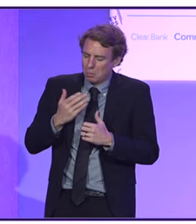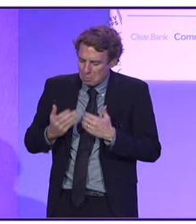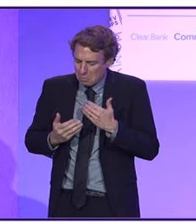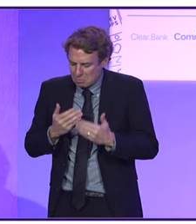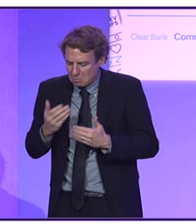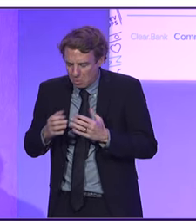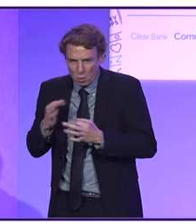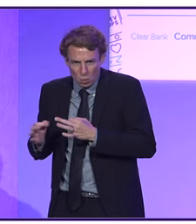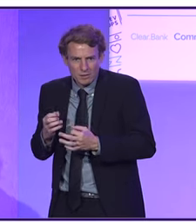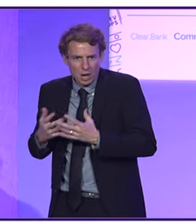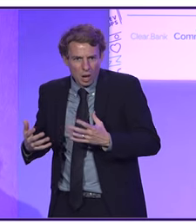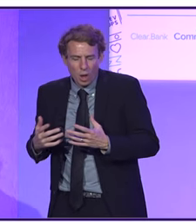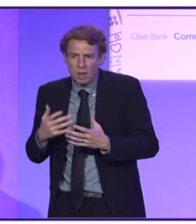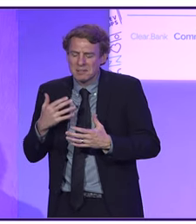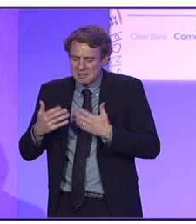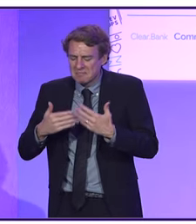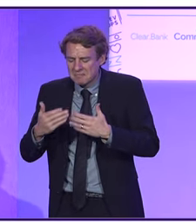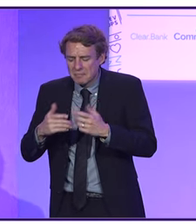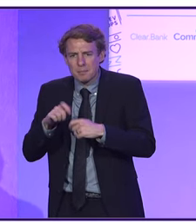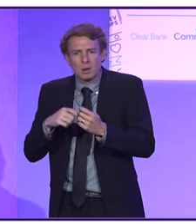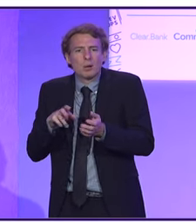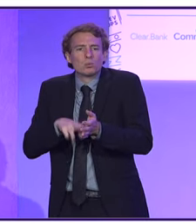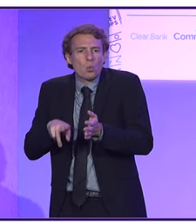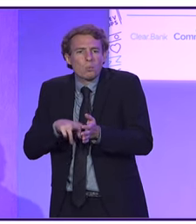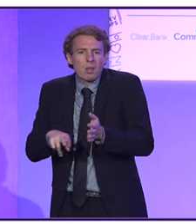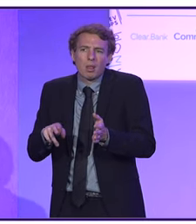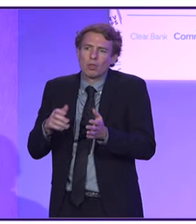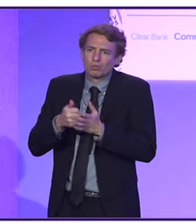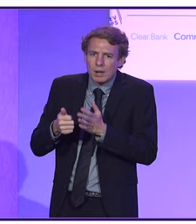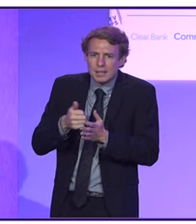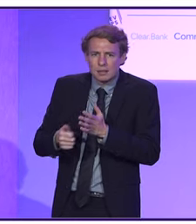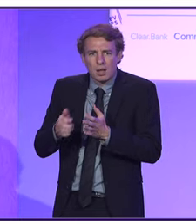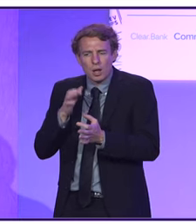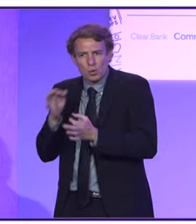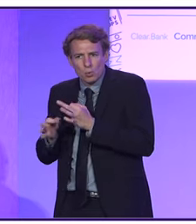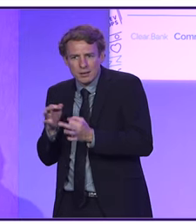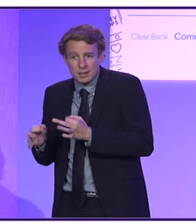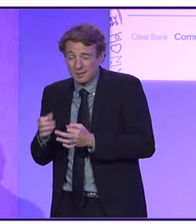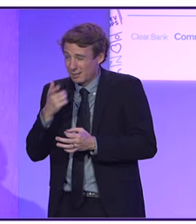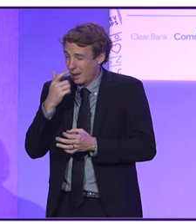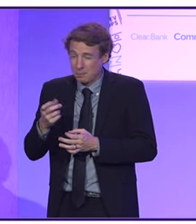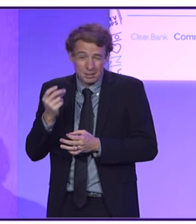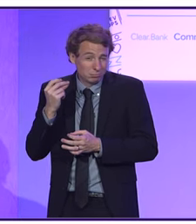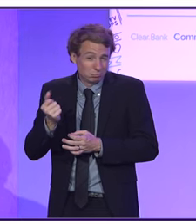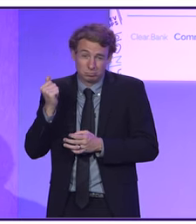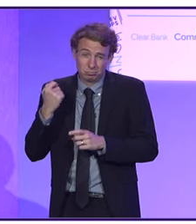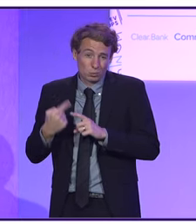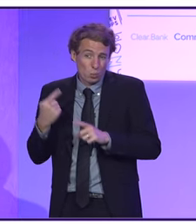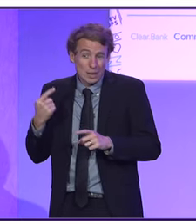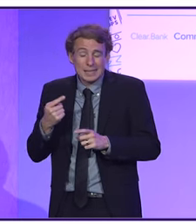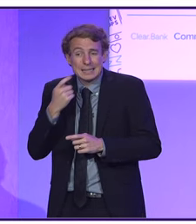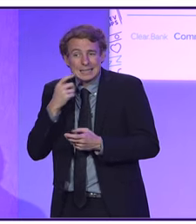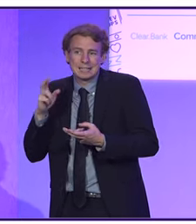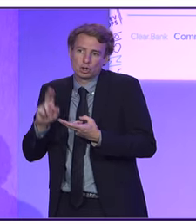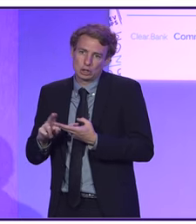have a set of normal, regular queries that you run, it's very, very common for this to be very, very quick, very easy, and very cheap as well. So it's a